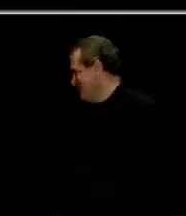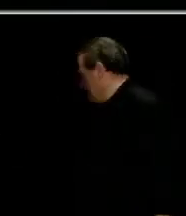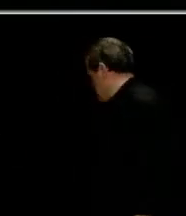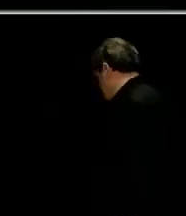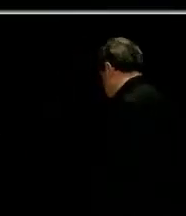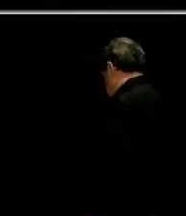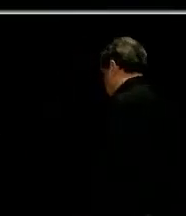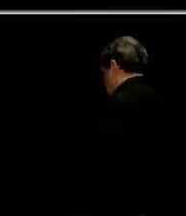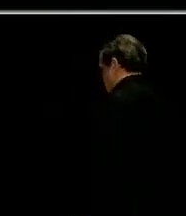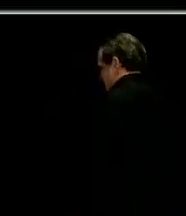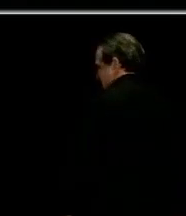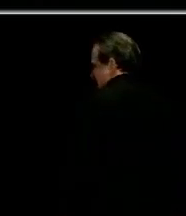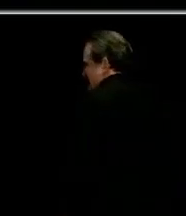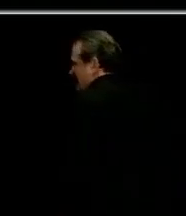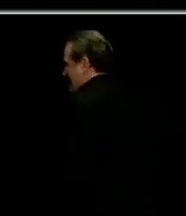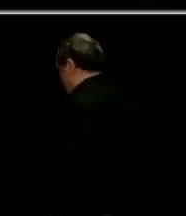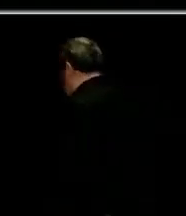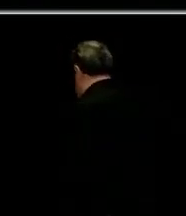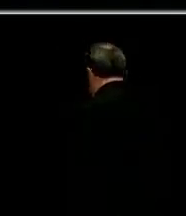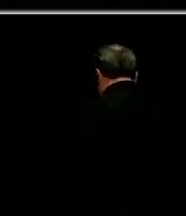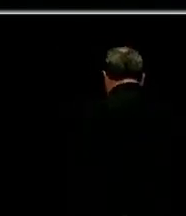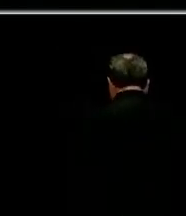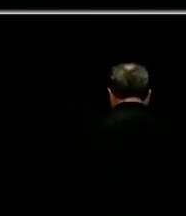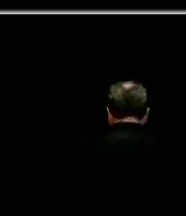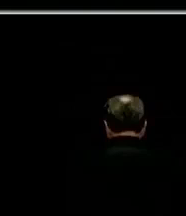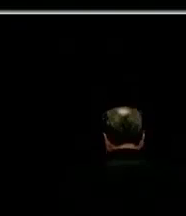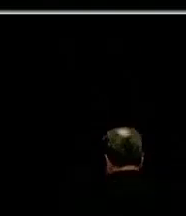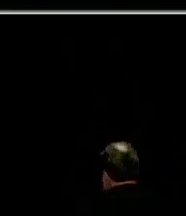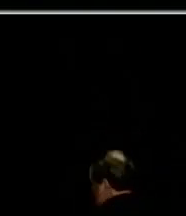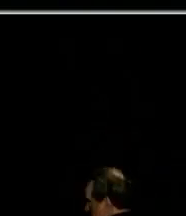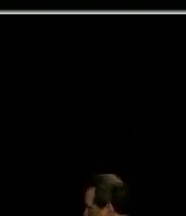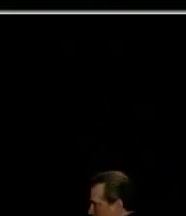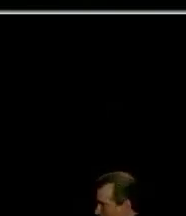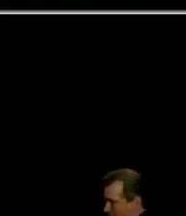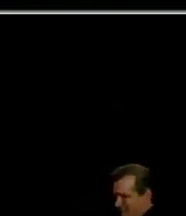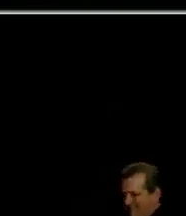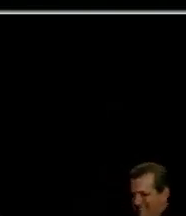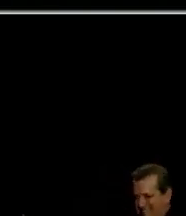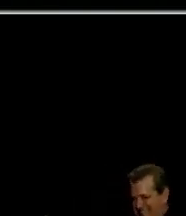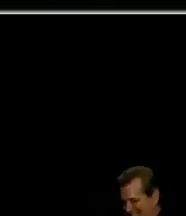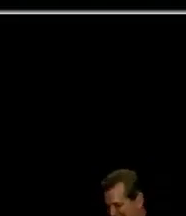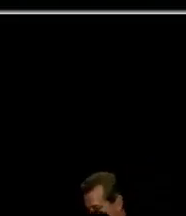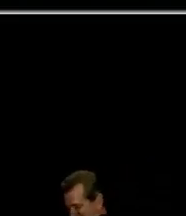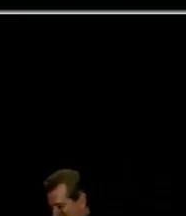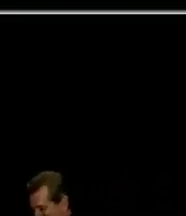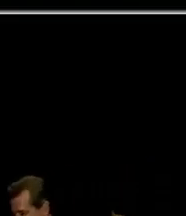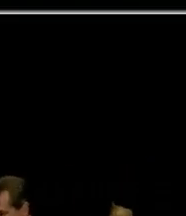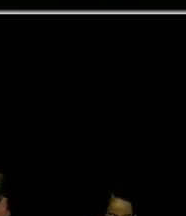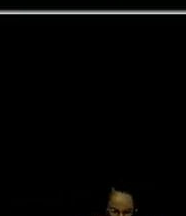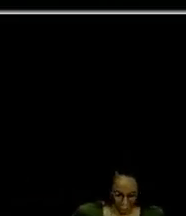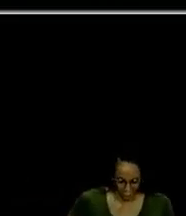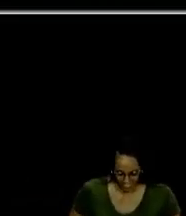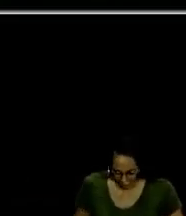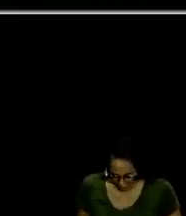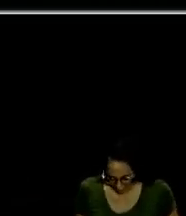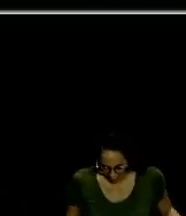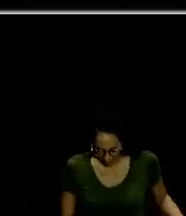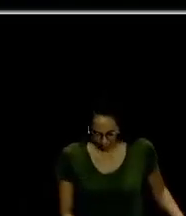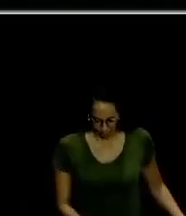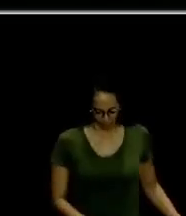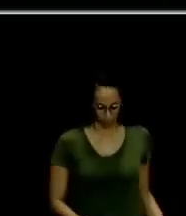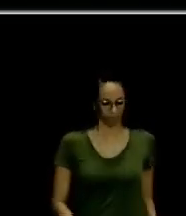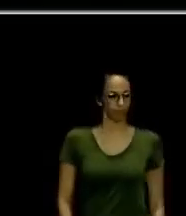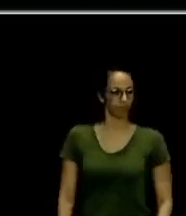Oh, she's already advocating down the hall. Before you come up here, I'm thinking Rep Saavedra one day.